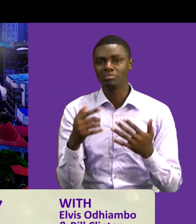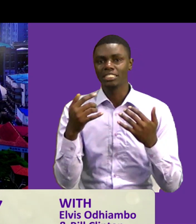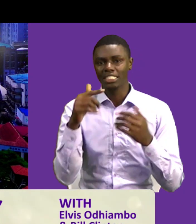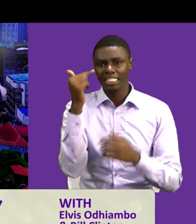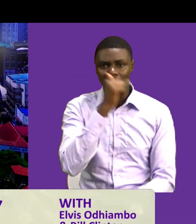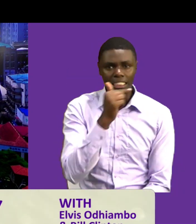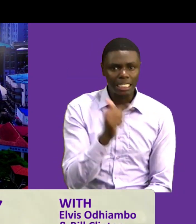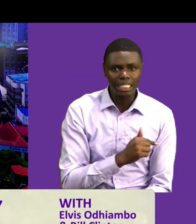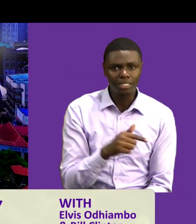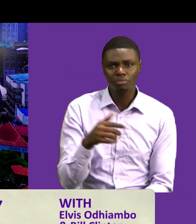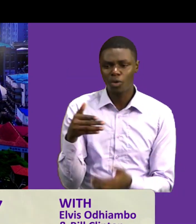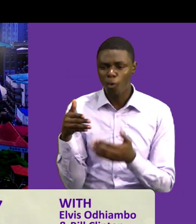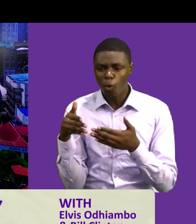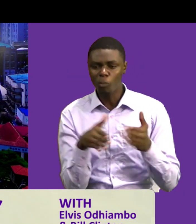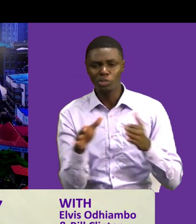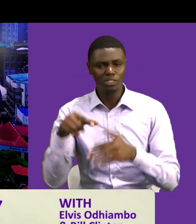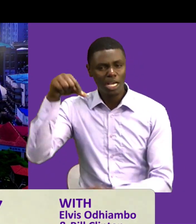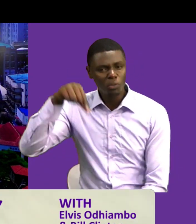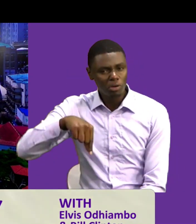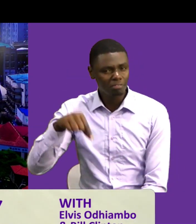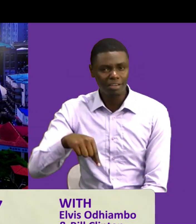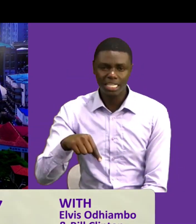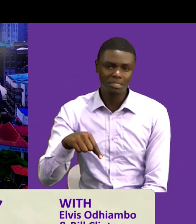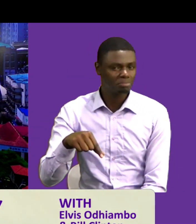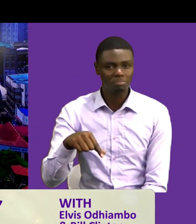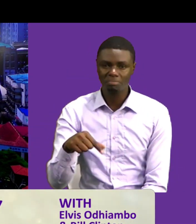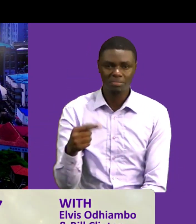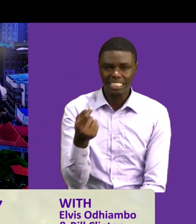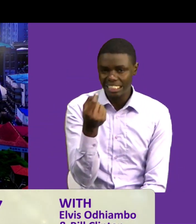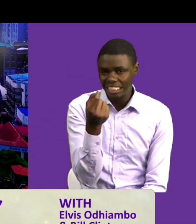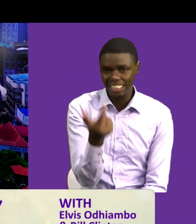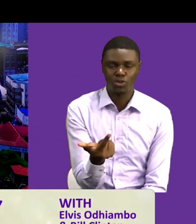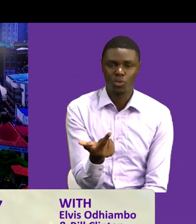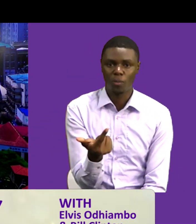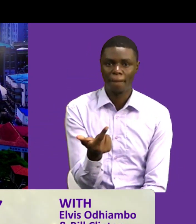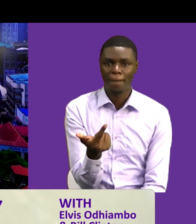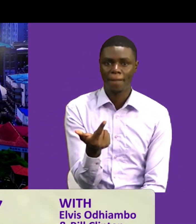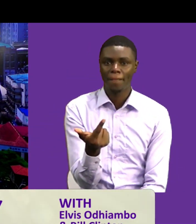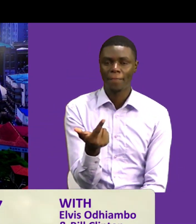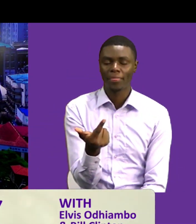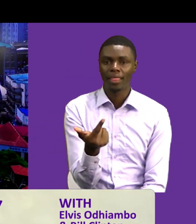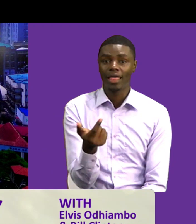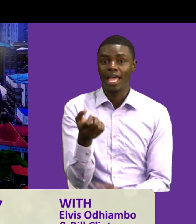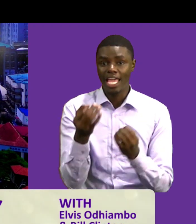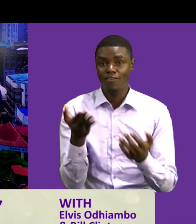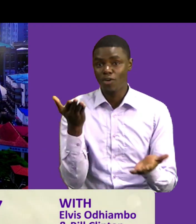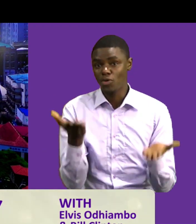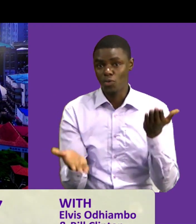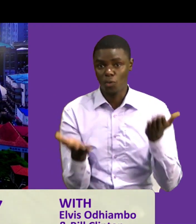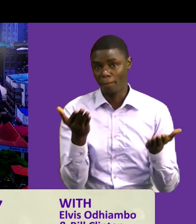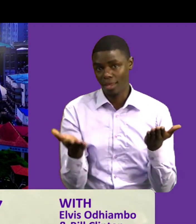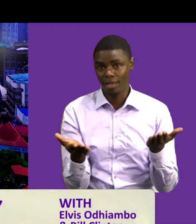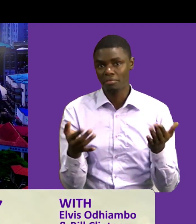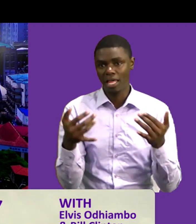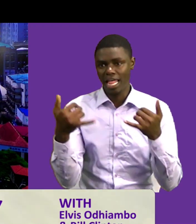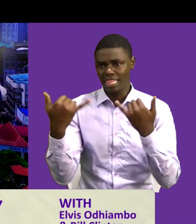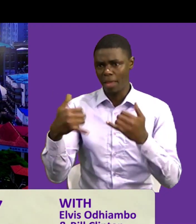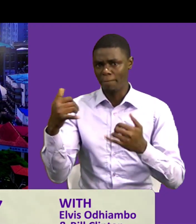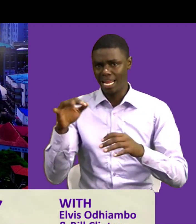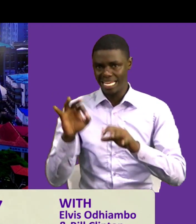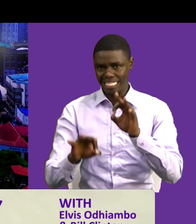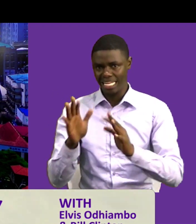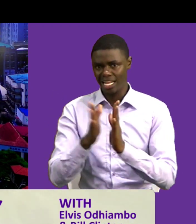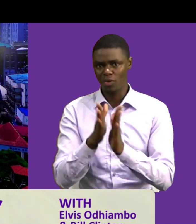Tanzania, chances of qualifying obvious are very minimal. If you compare their playing style